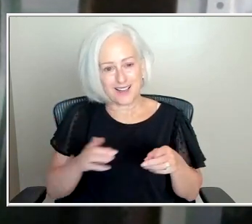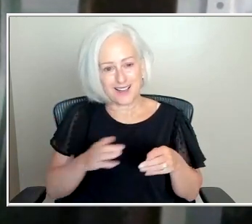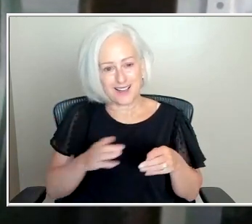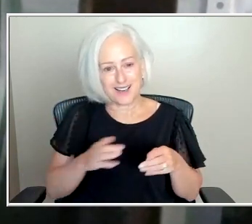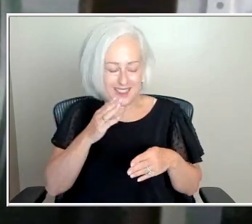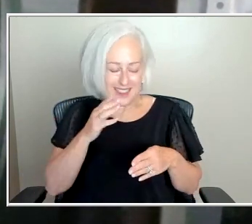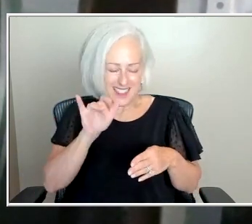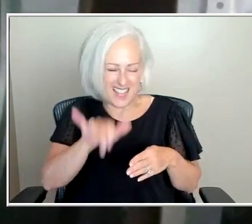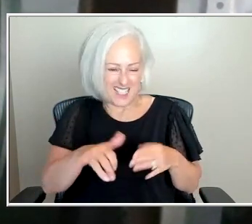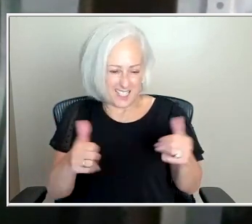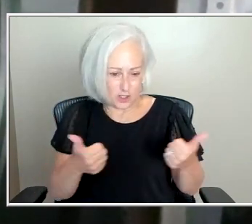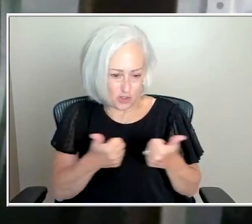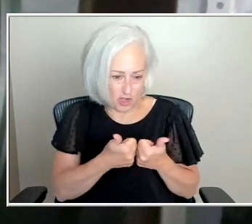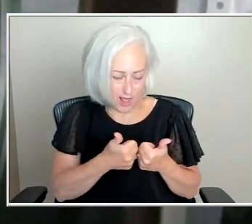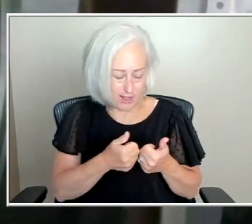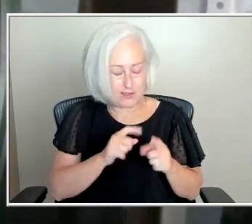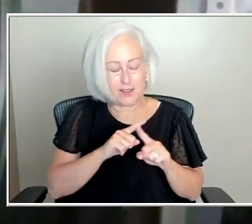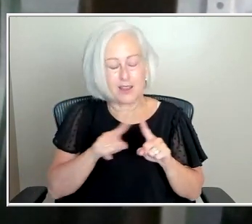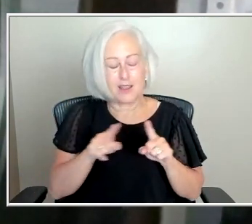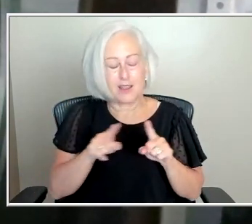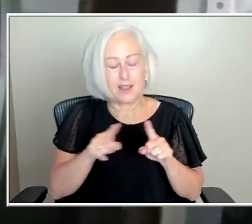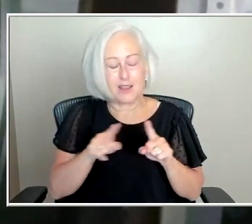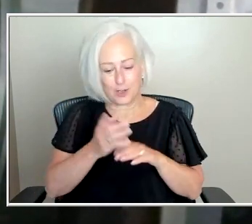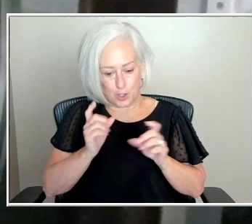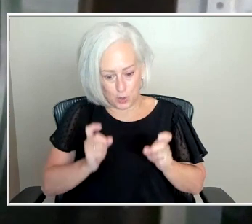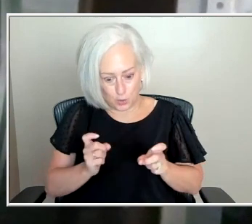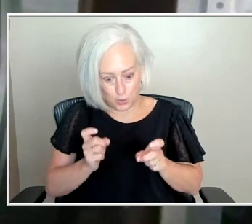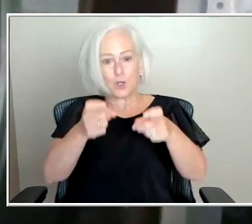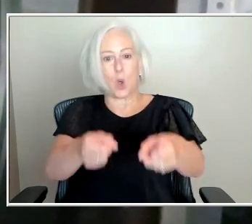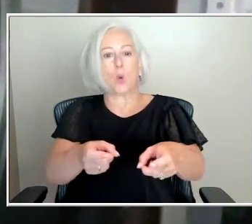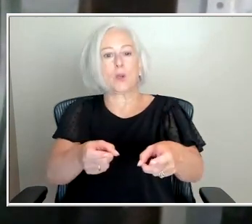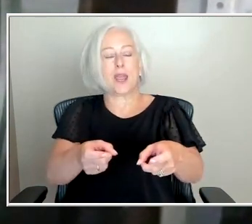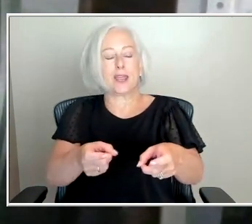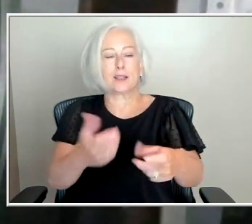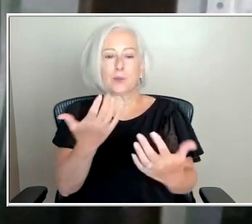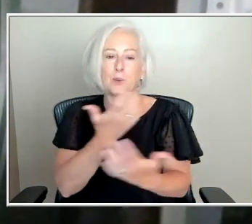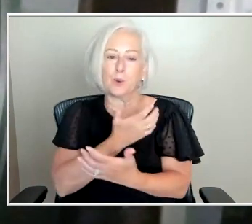challenges, but after it's all said and done and it's successful,